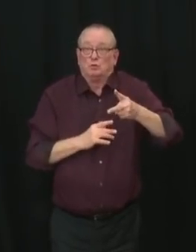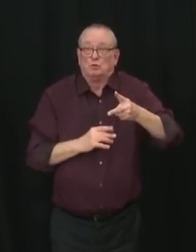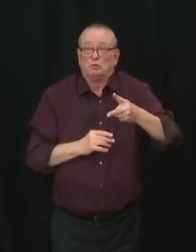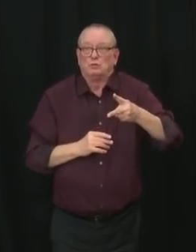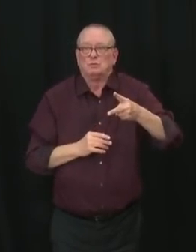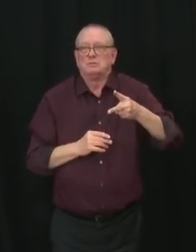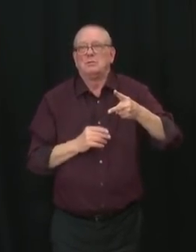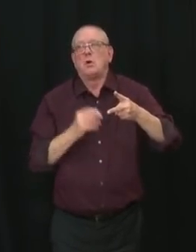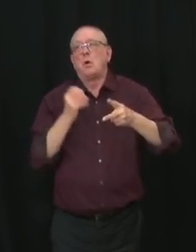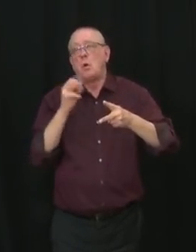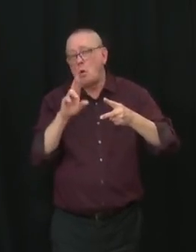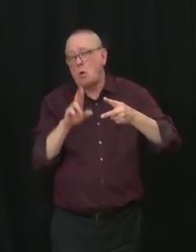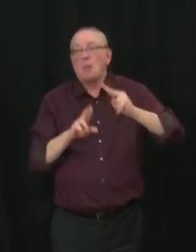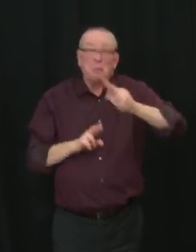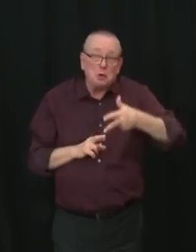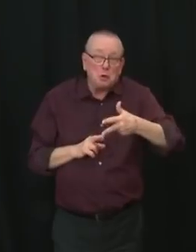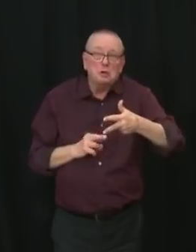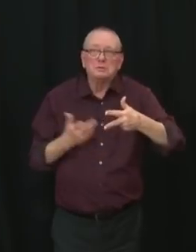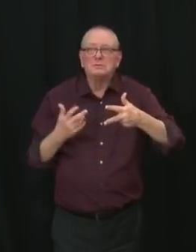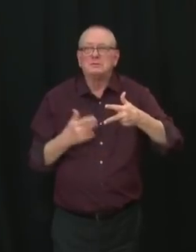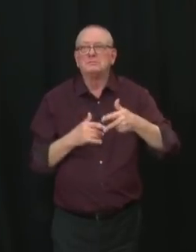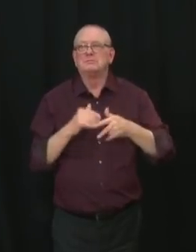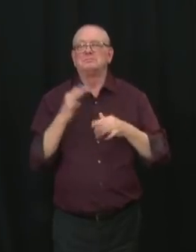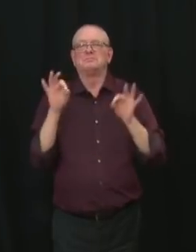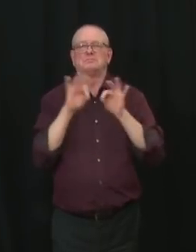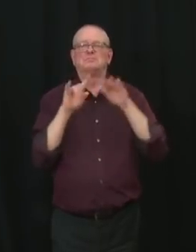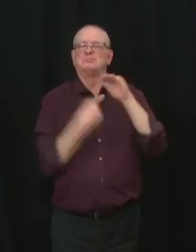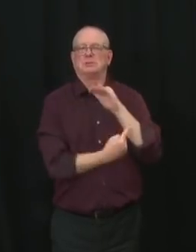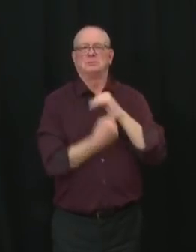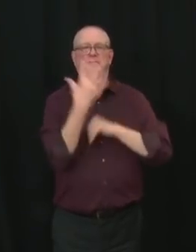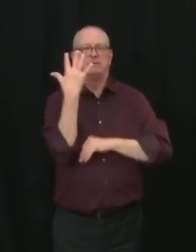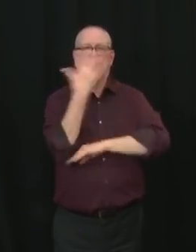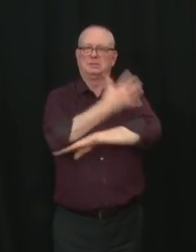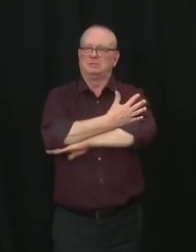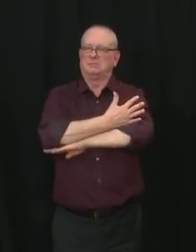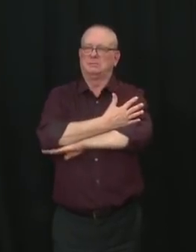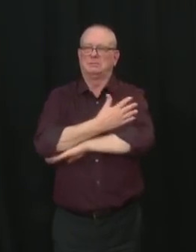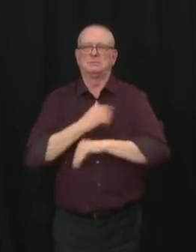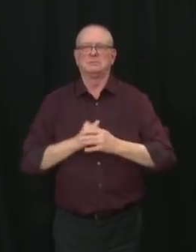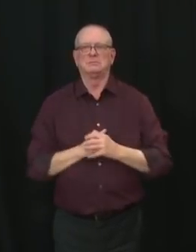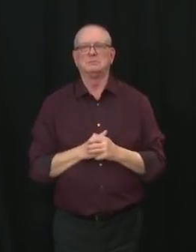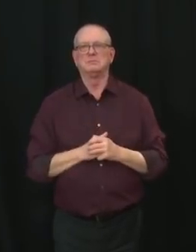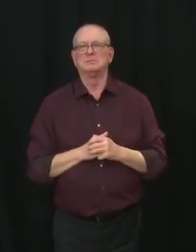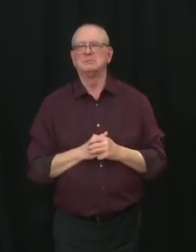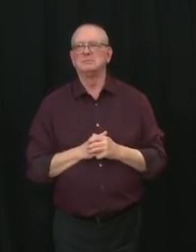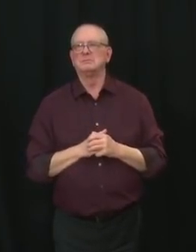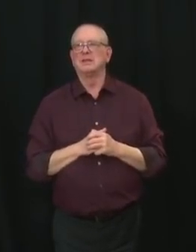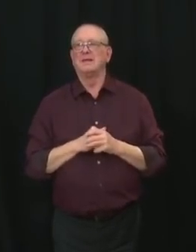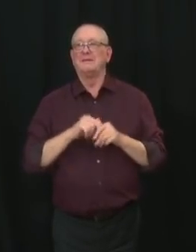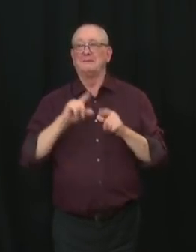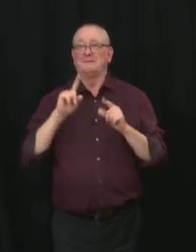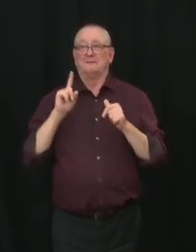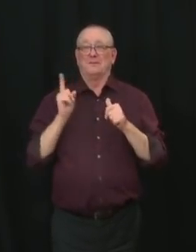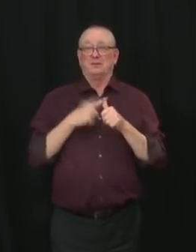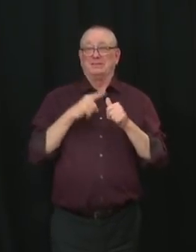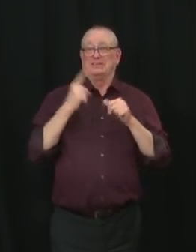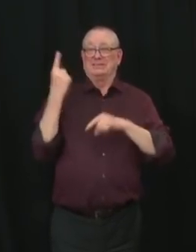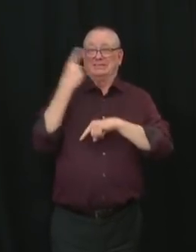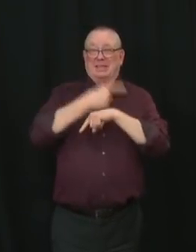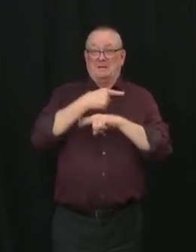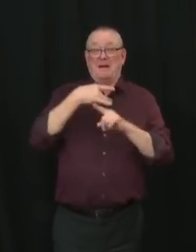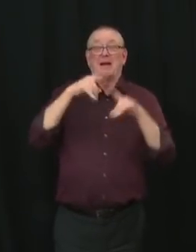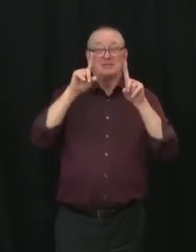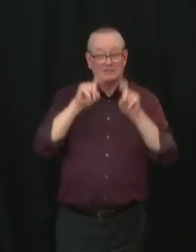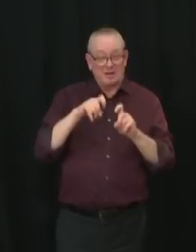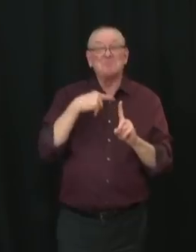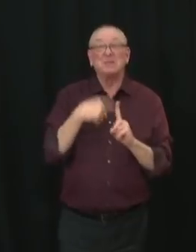or tested positive. That is considered day 0. On day 6 after the onset of symptoms, counting from